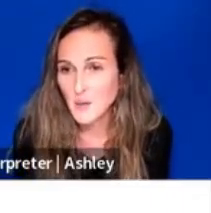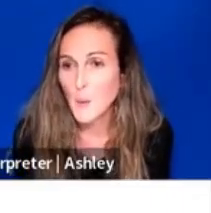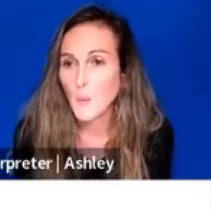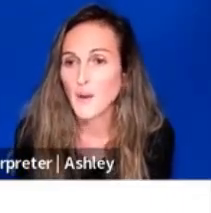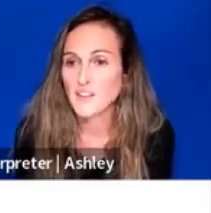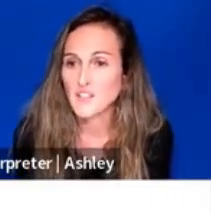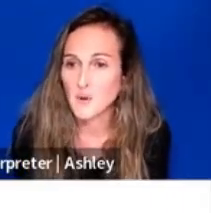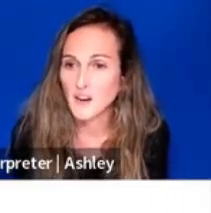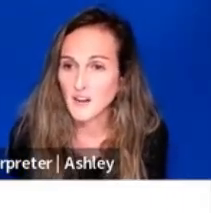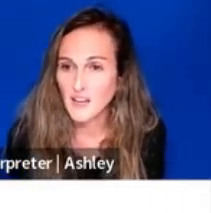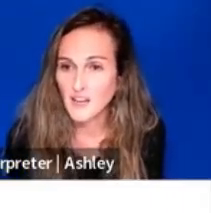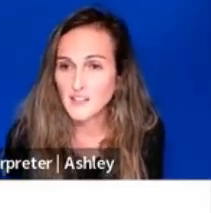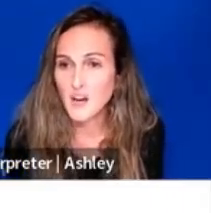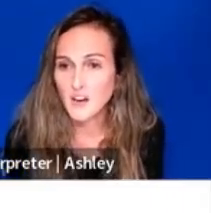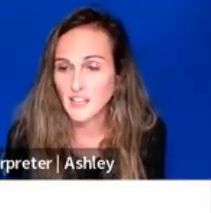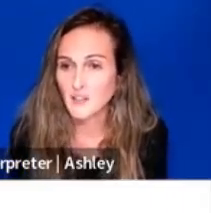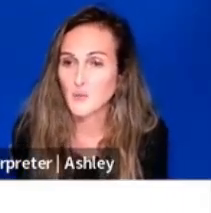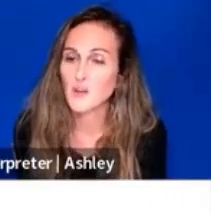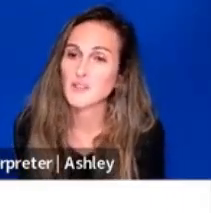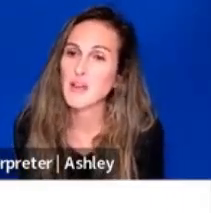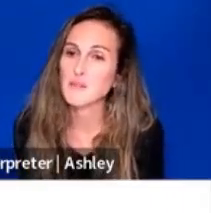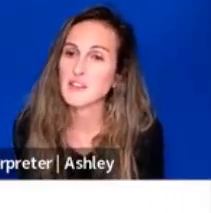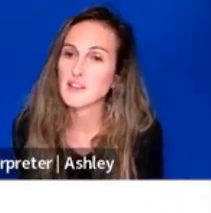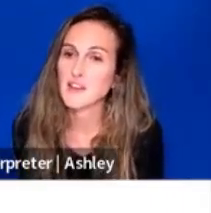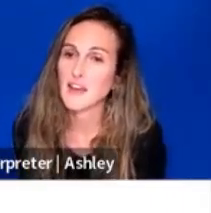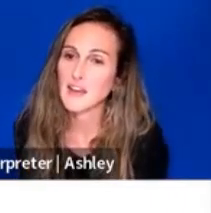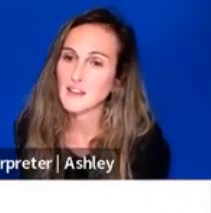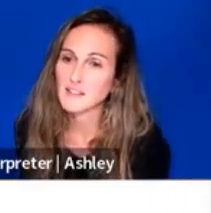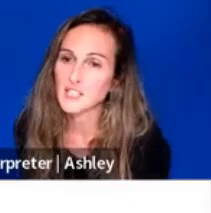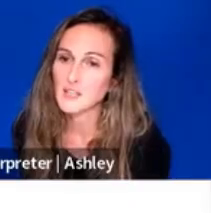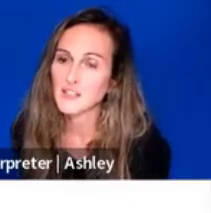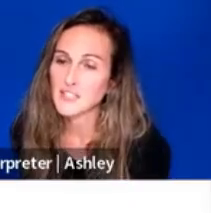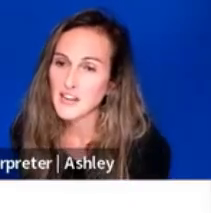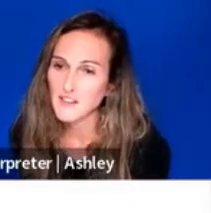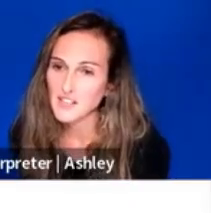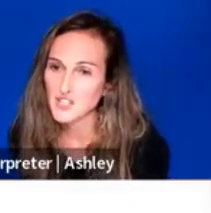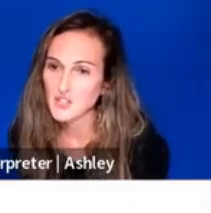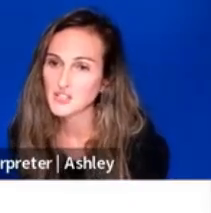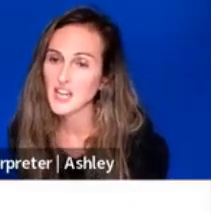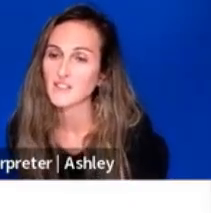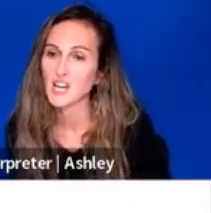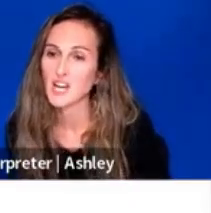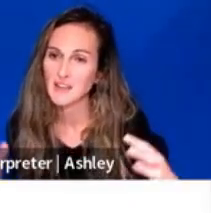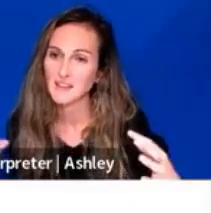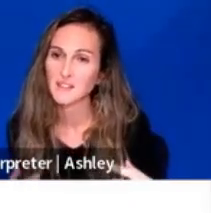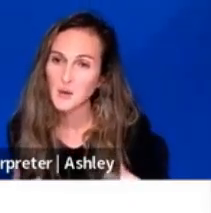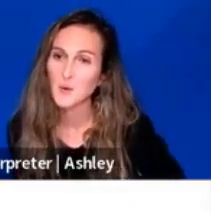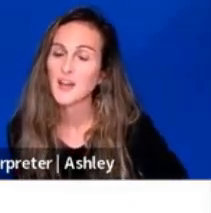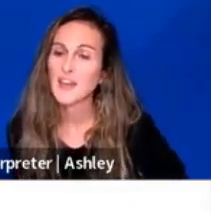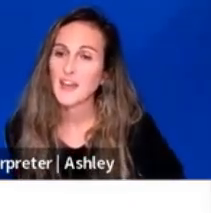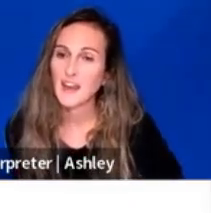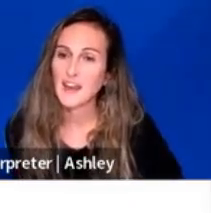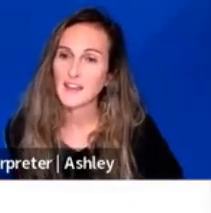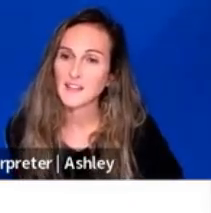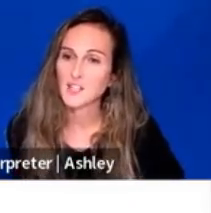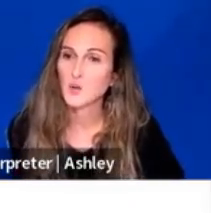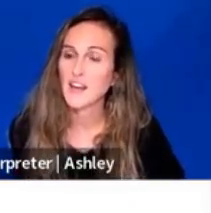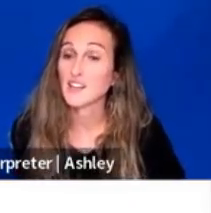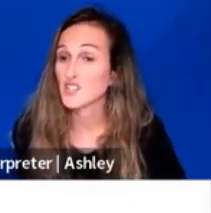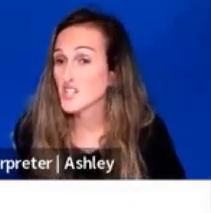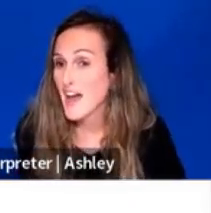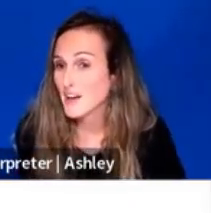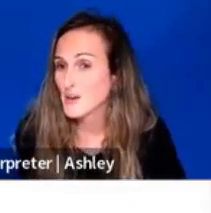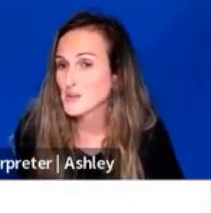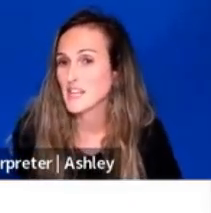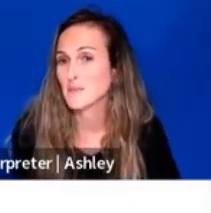in when you are talking, with maybe the light fixtures kind of coming in low and